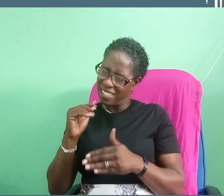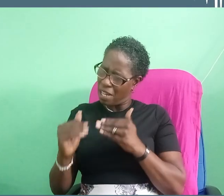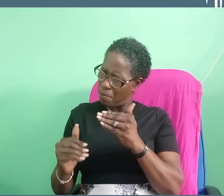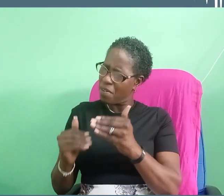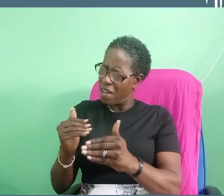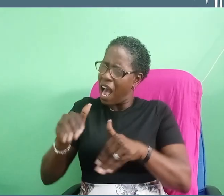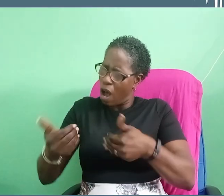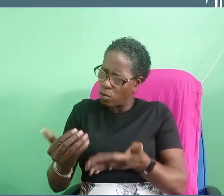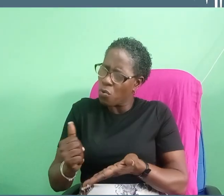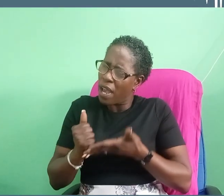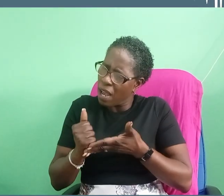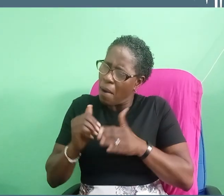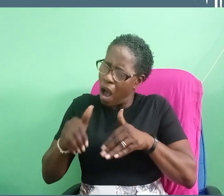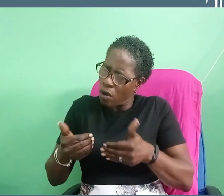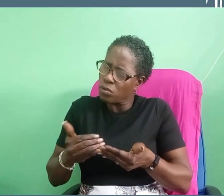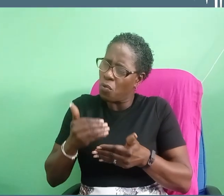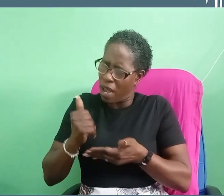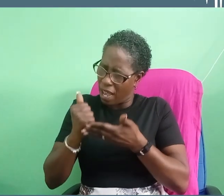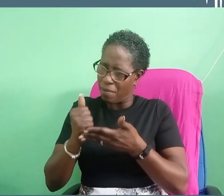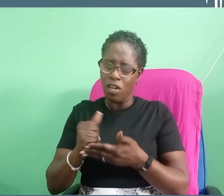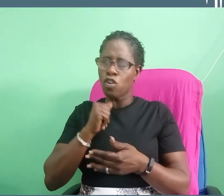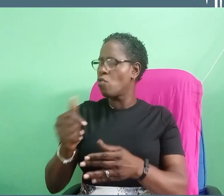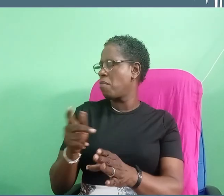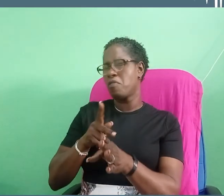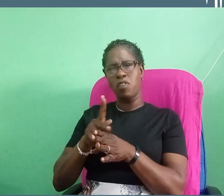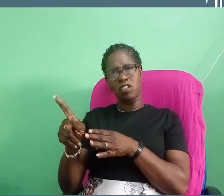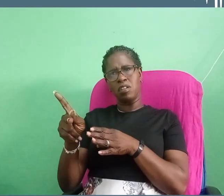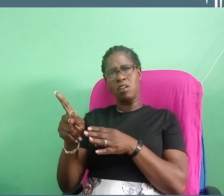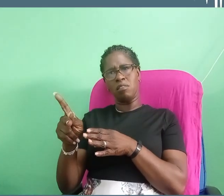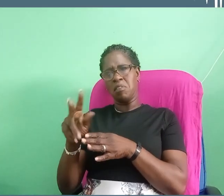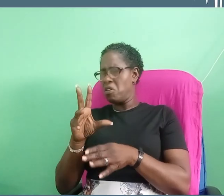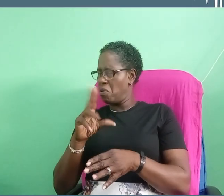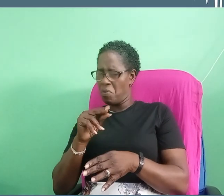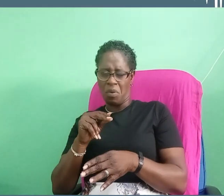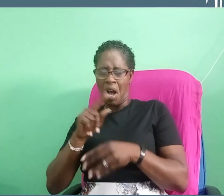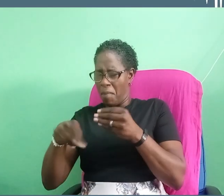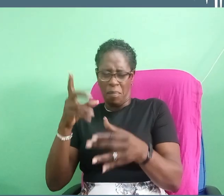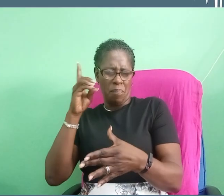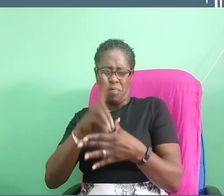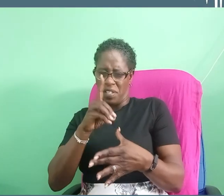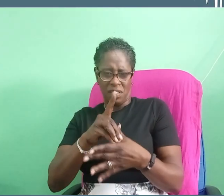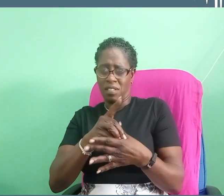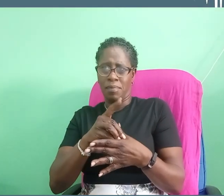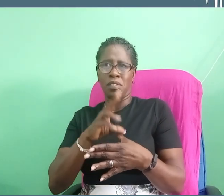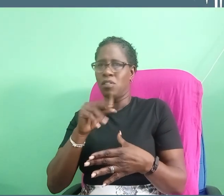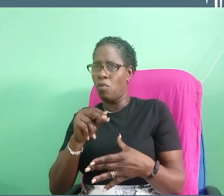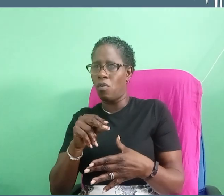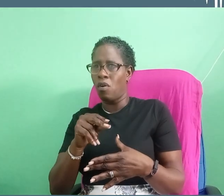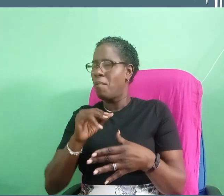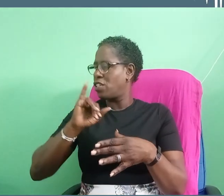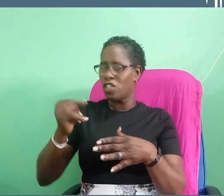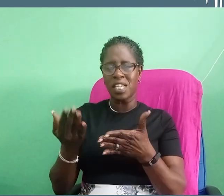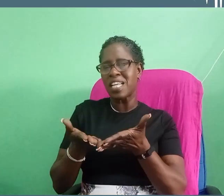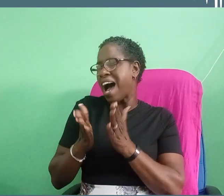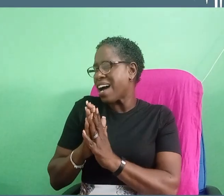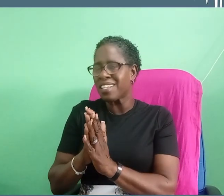that ultimately you don't have to be a professional in any sort of disability serving space to do that. Like we can